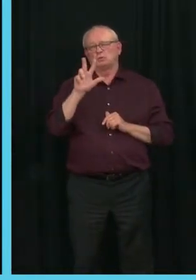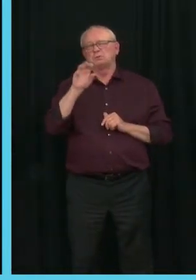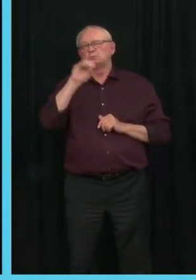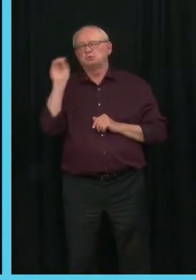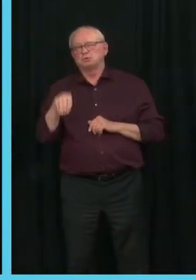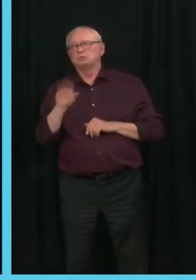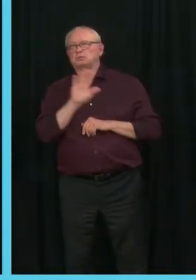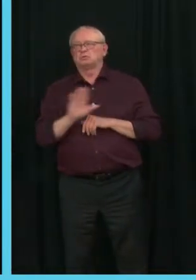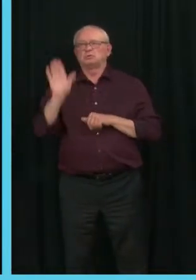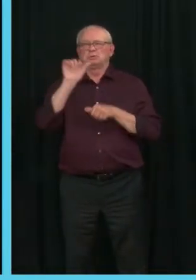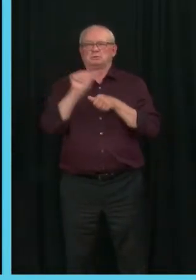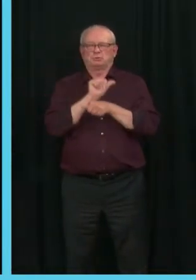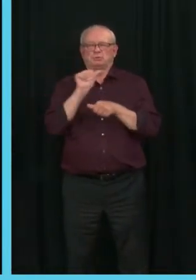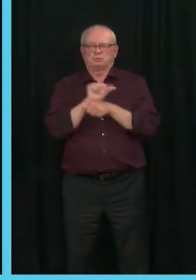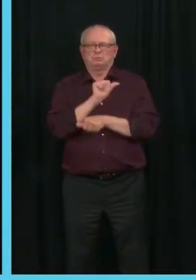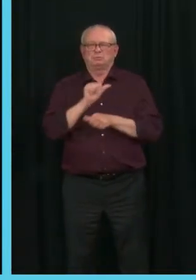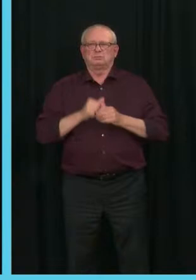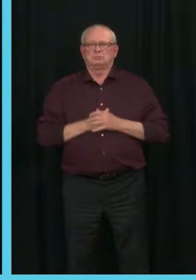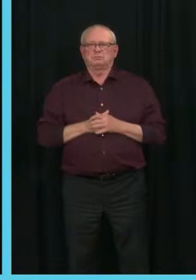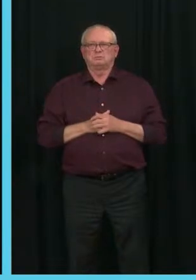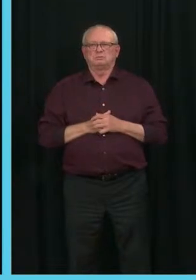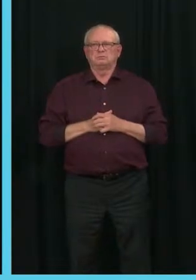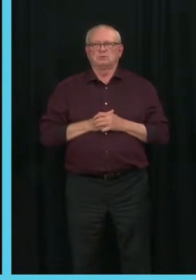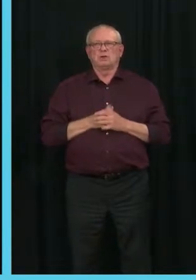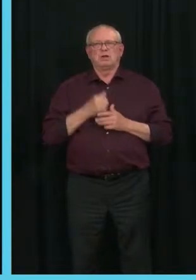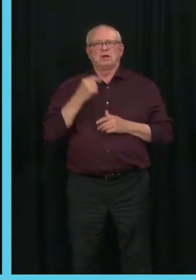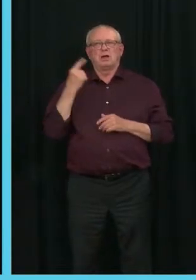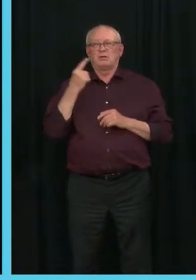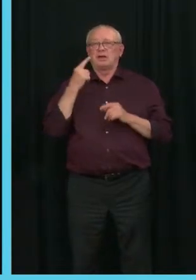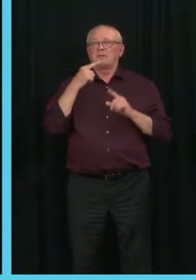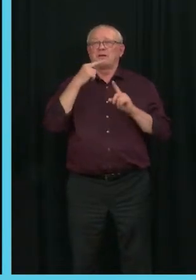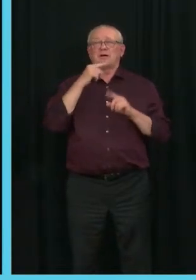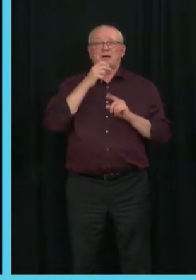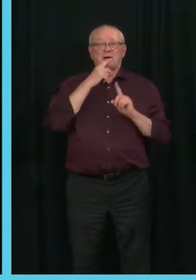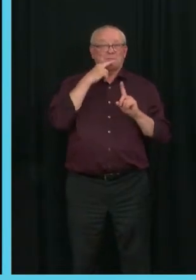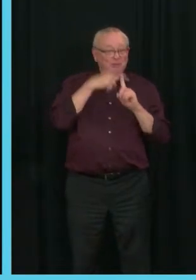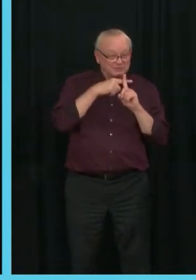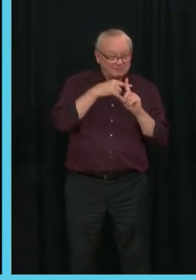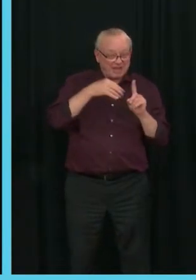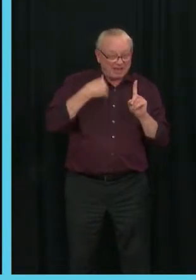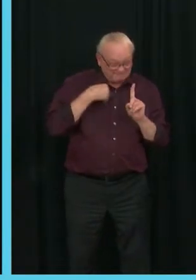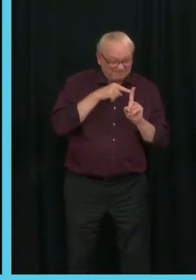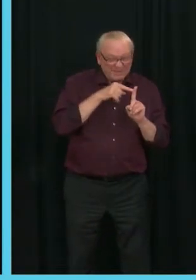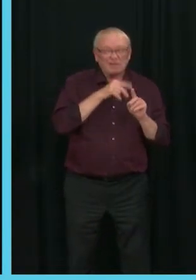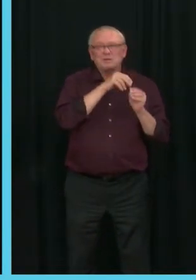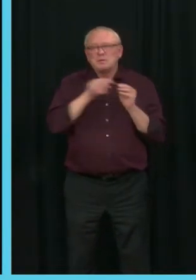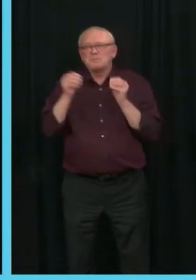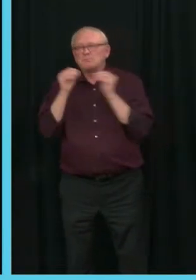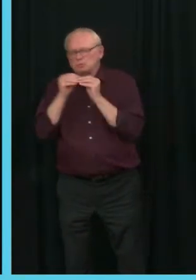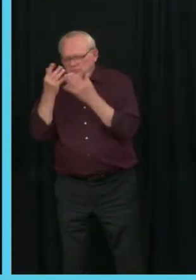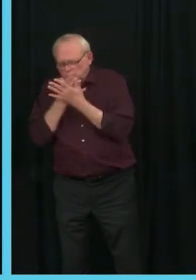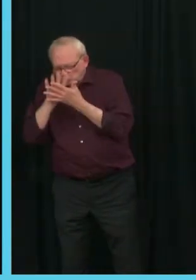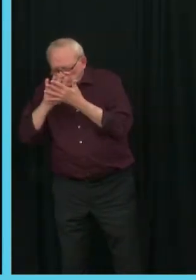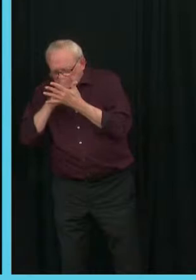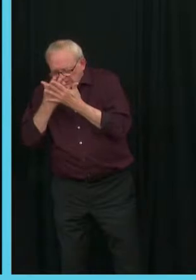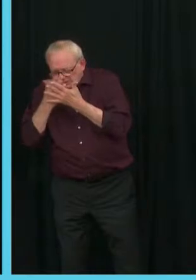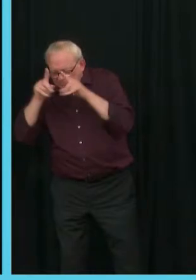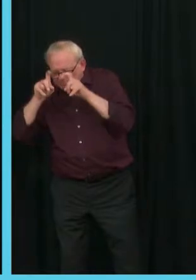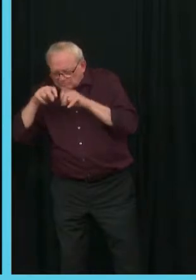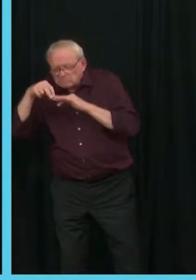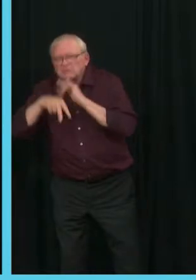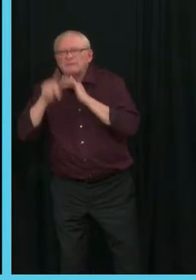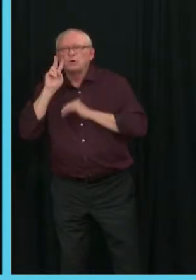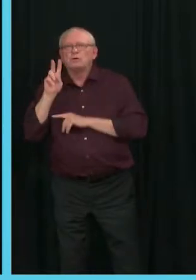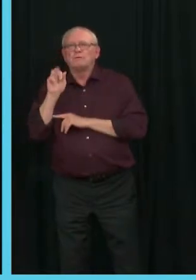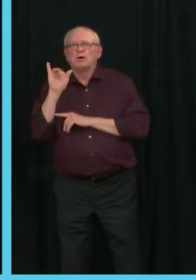3.3%. While screening all positive samples for variants, we have identified 138 additional cases of